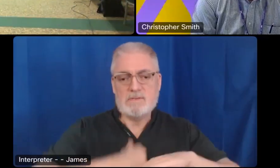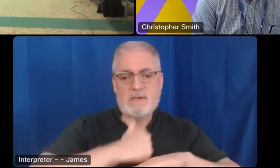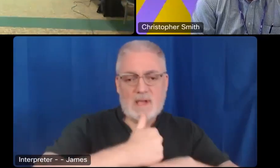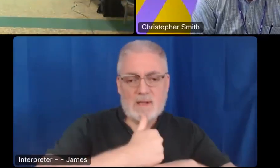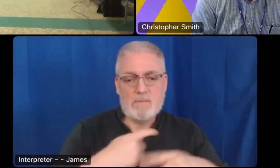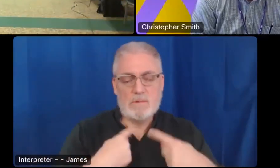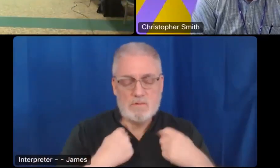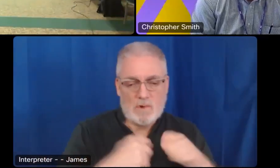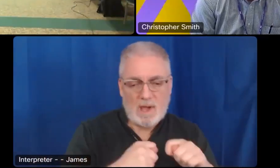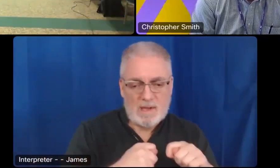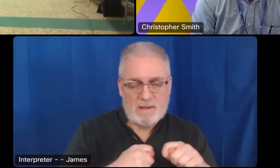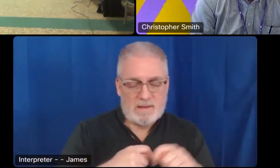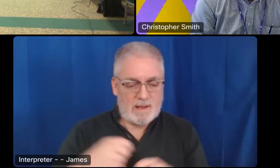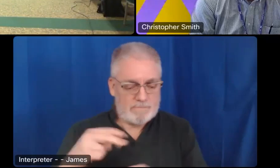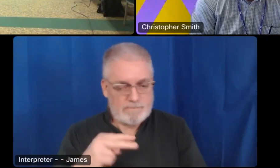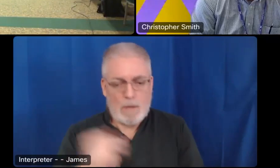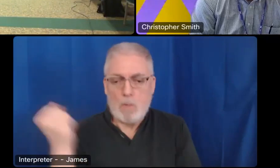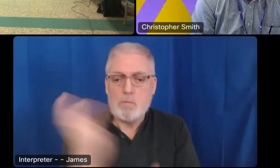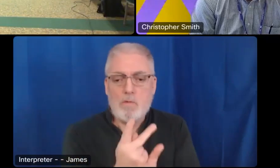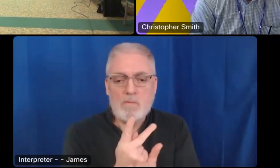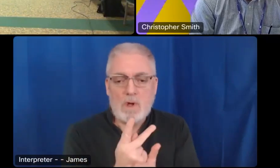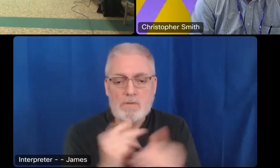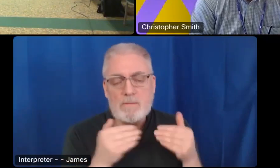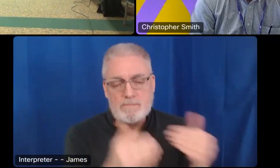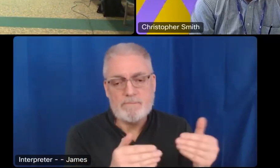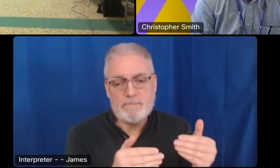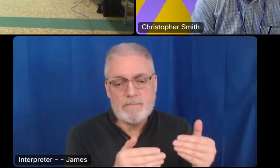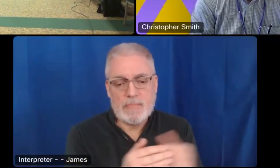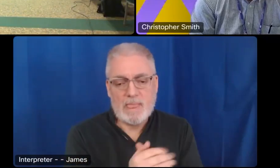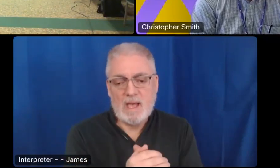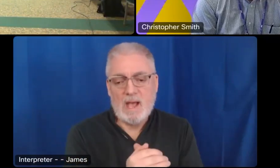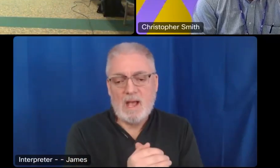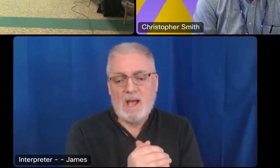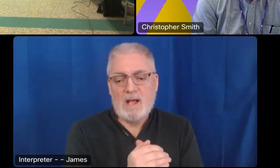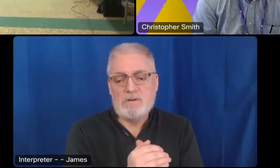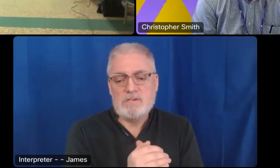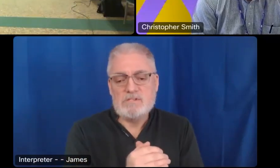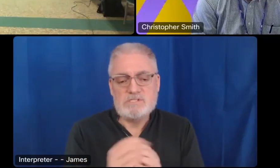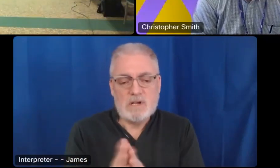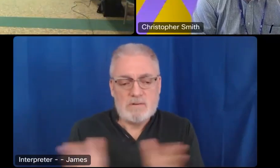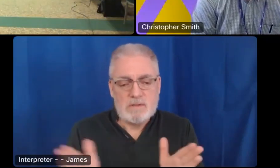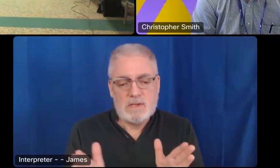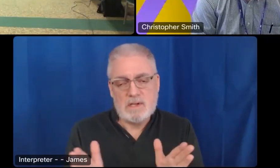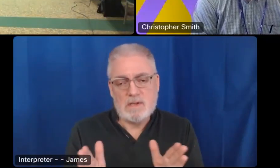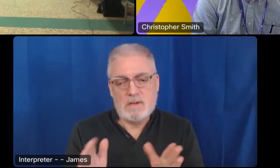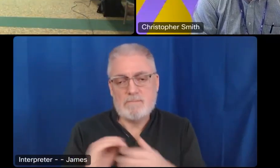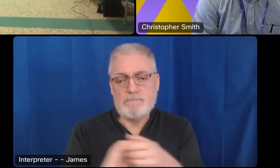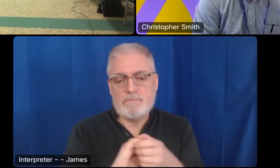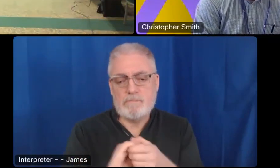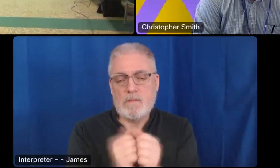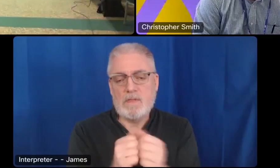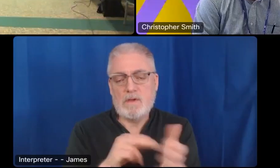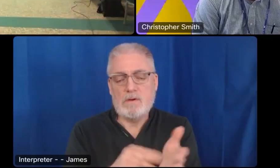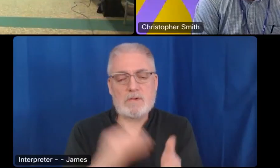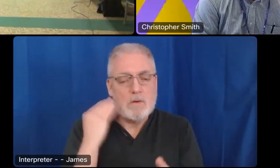health work within nursing homes. So I mean, I think